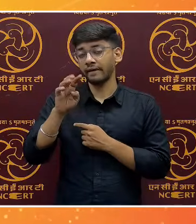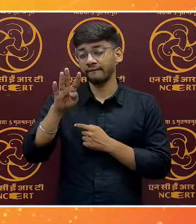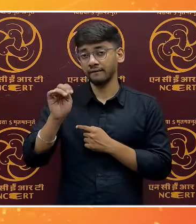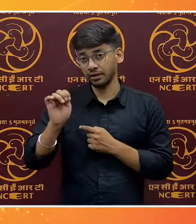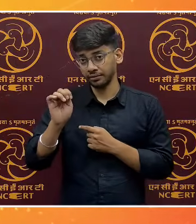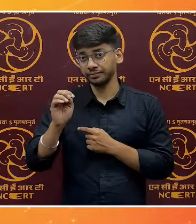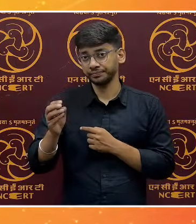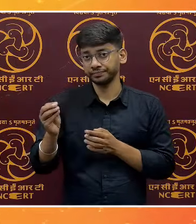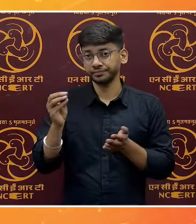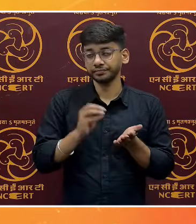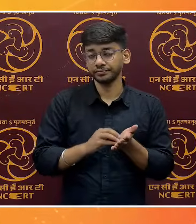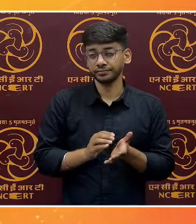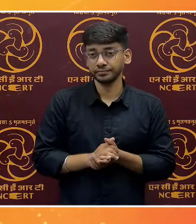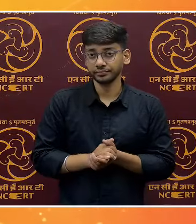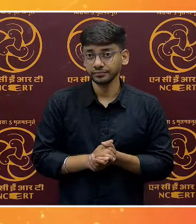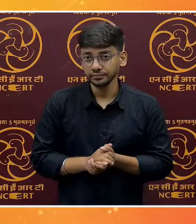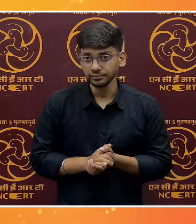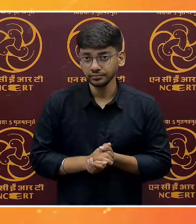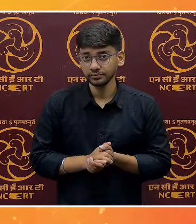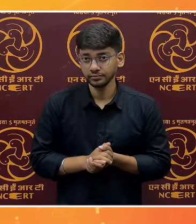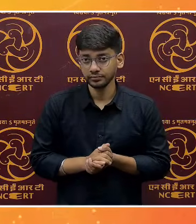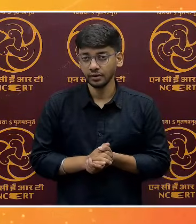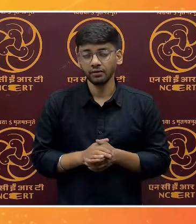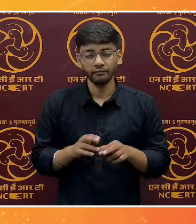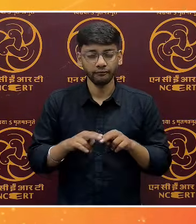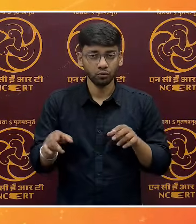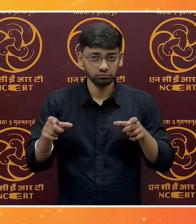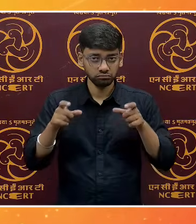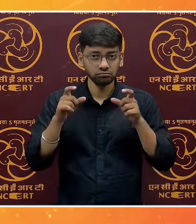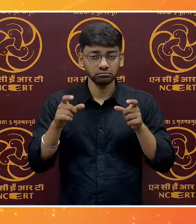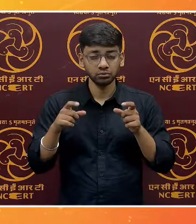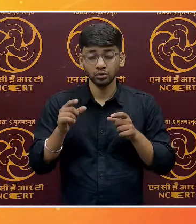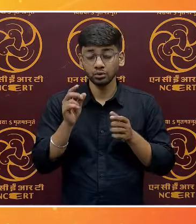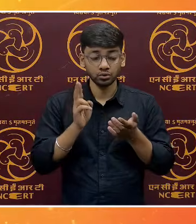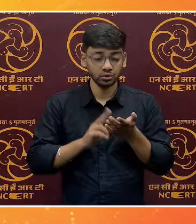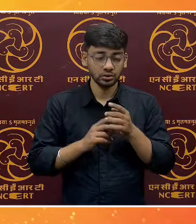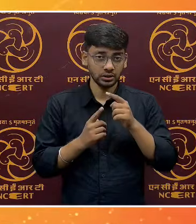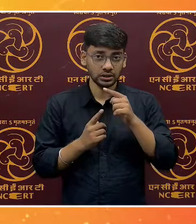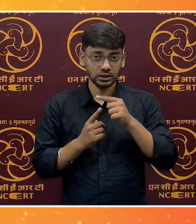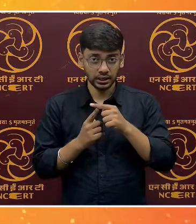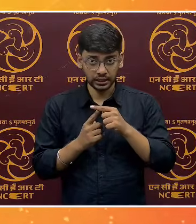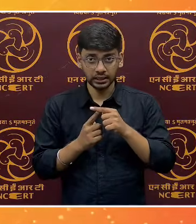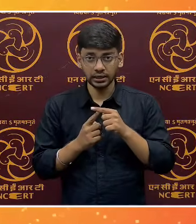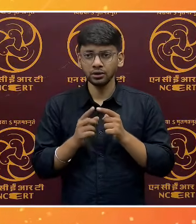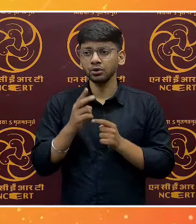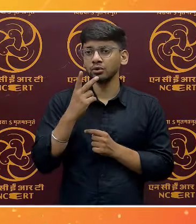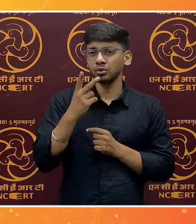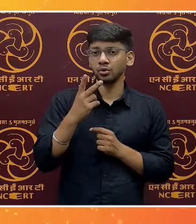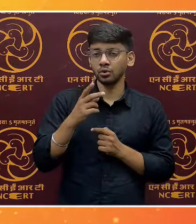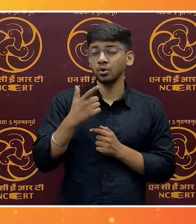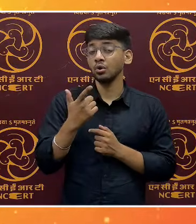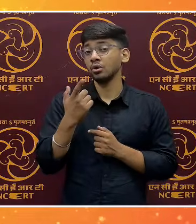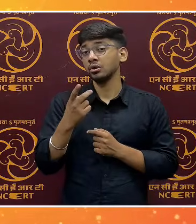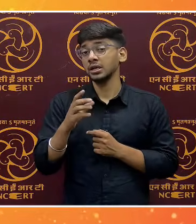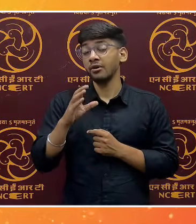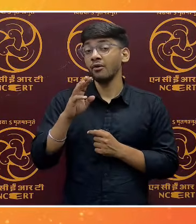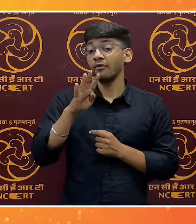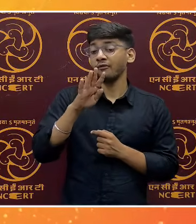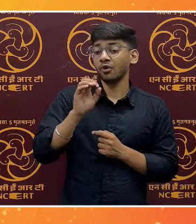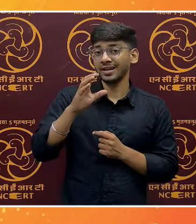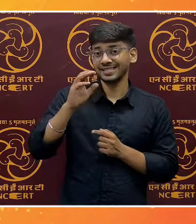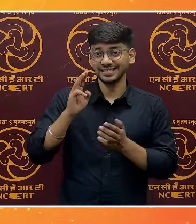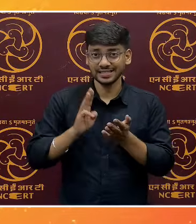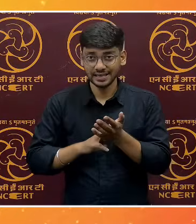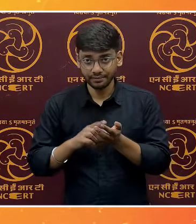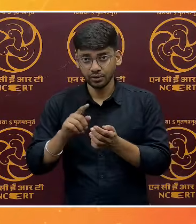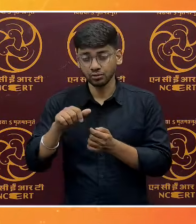have to very careful in terms of unit also. There might be two options. One is 40 centimeter and